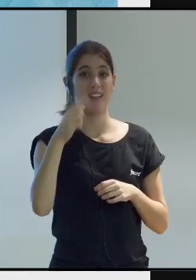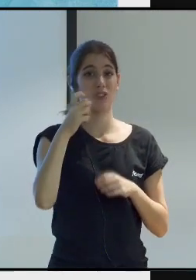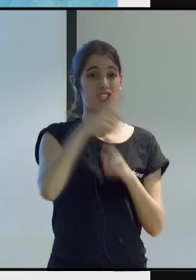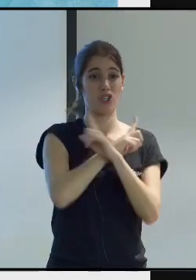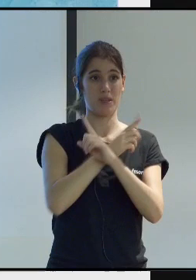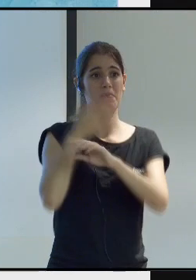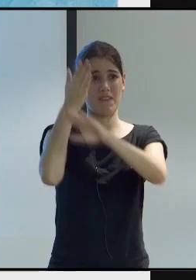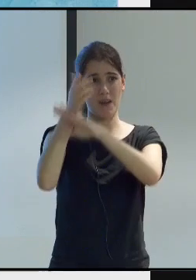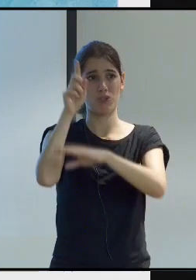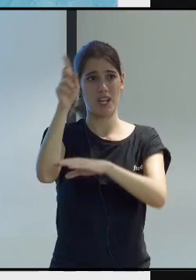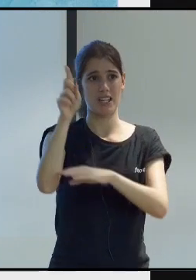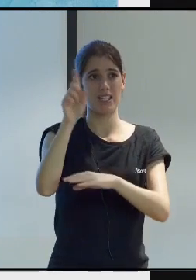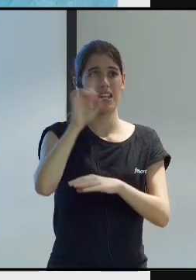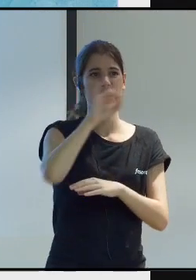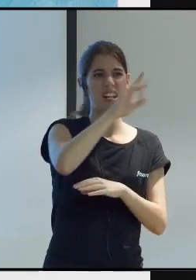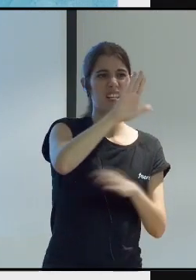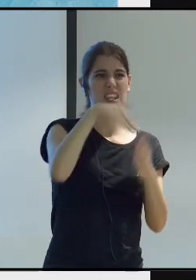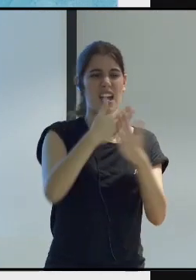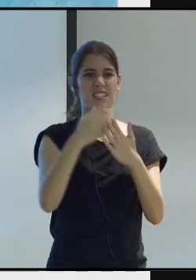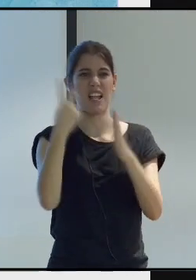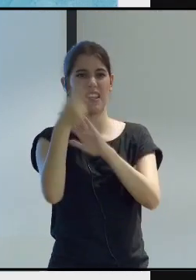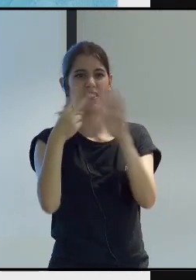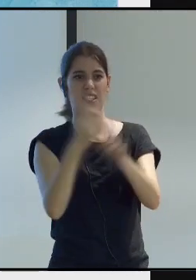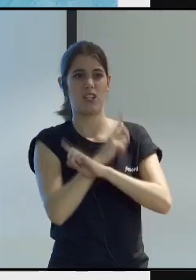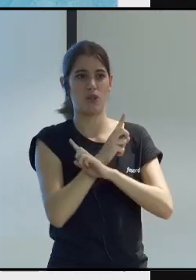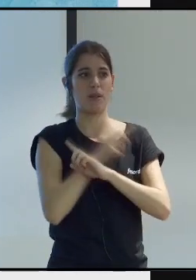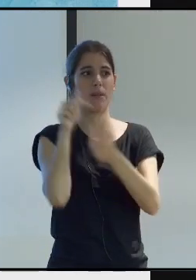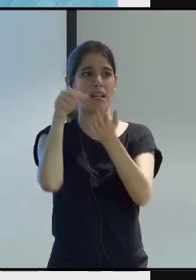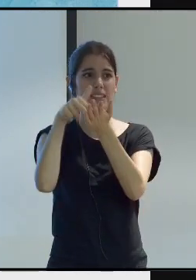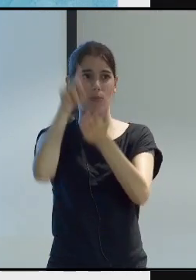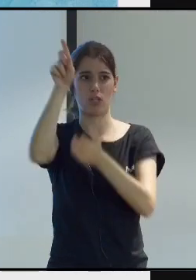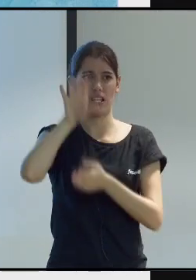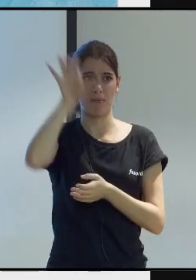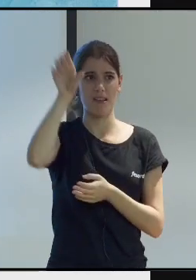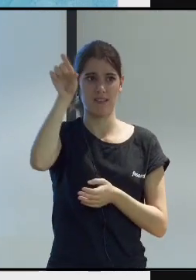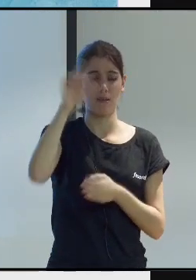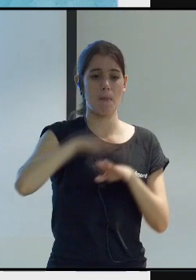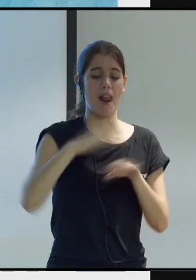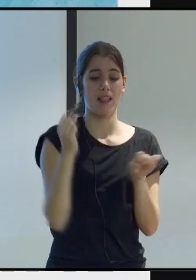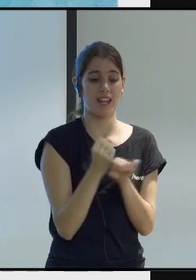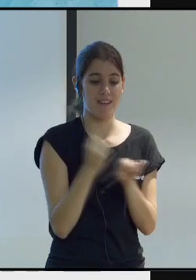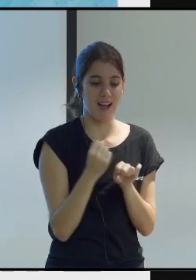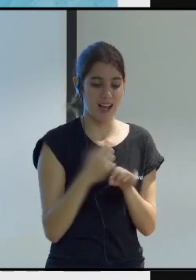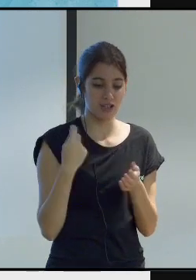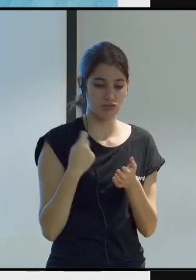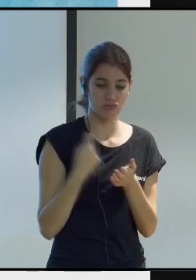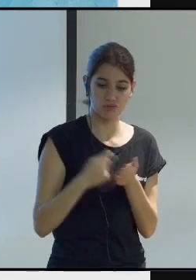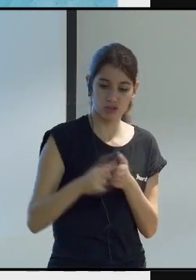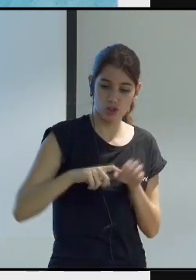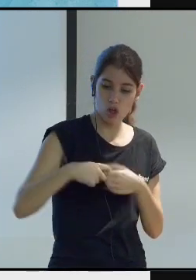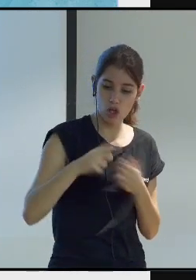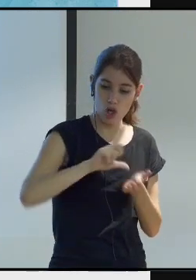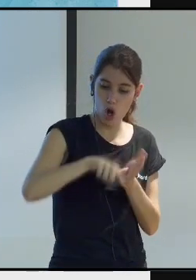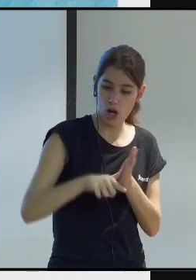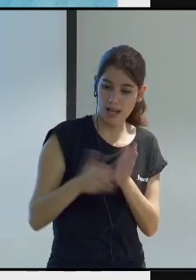17 November, we will be in Austria and try then, together with our local members, promote more independent living and put it in a